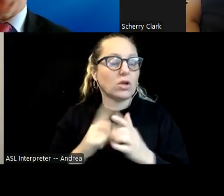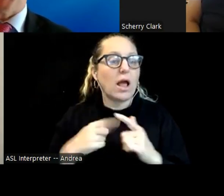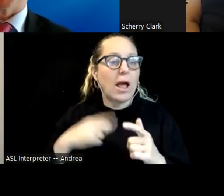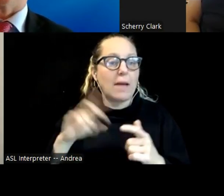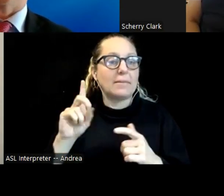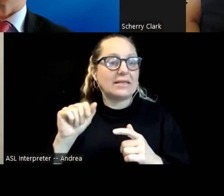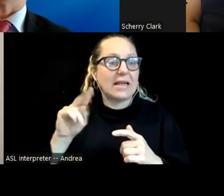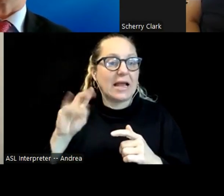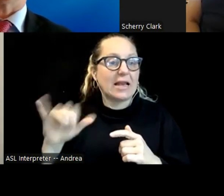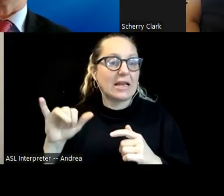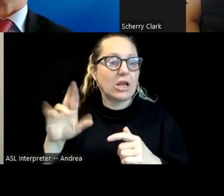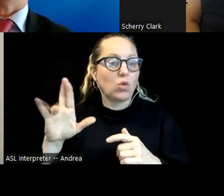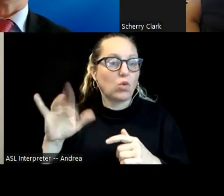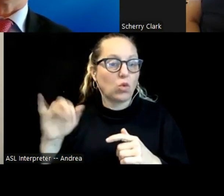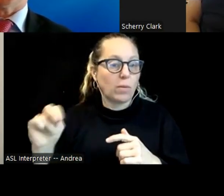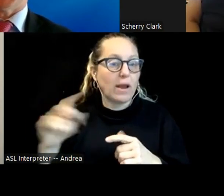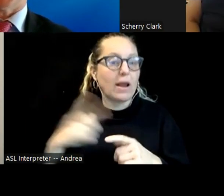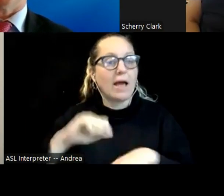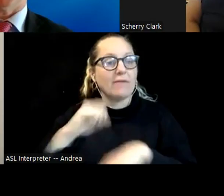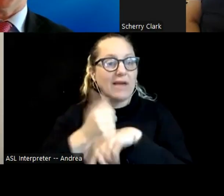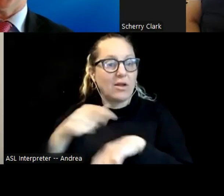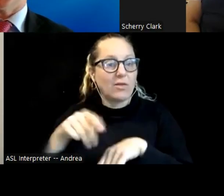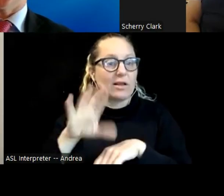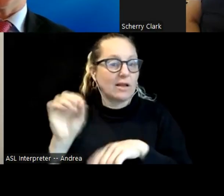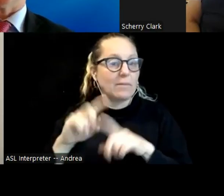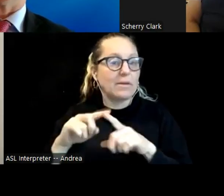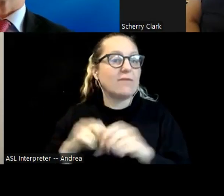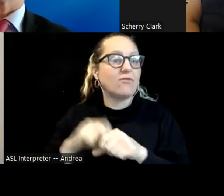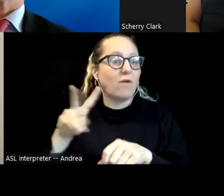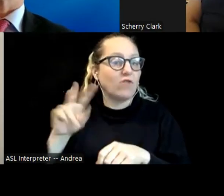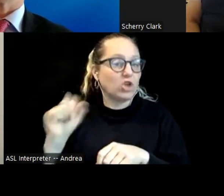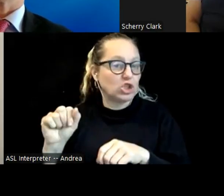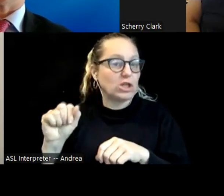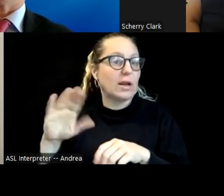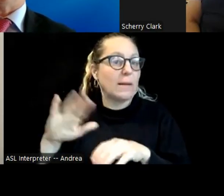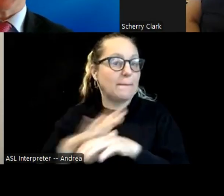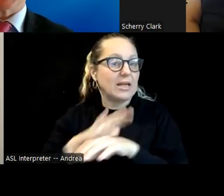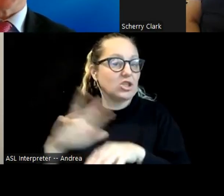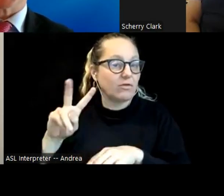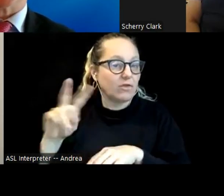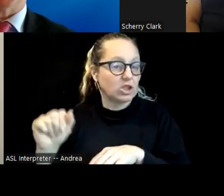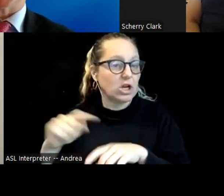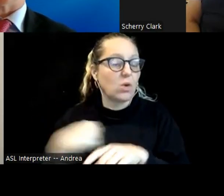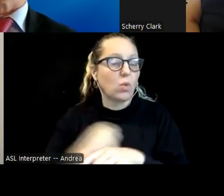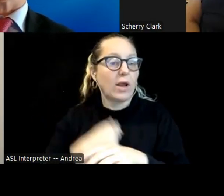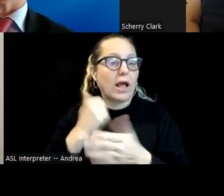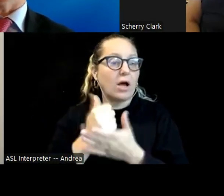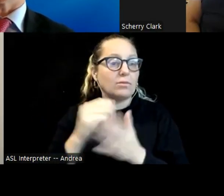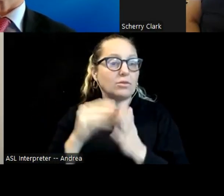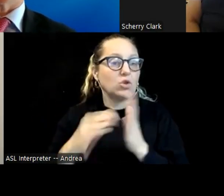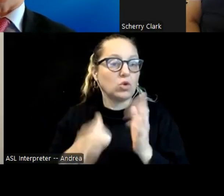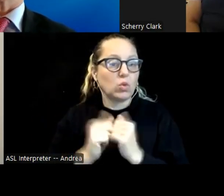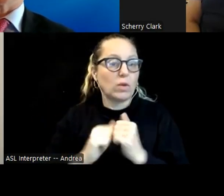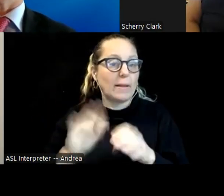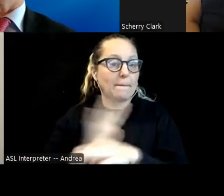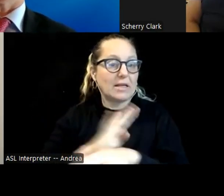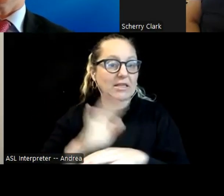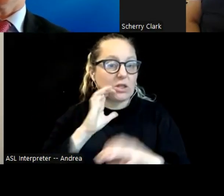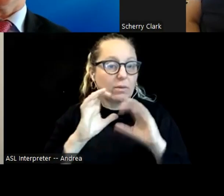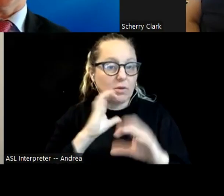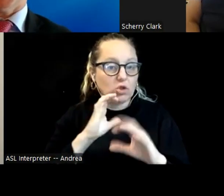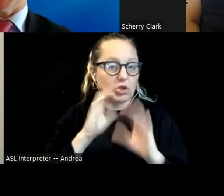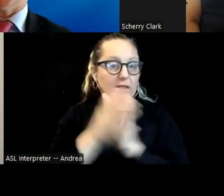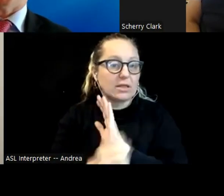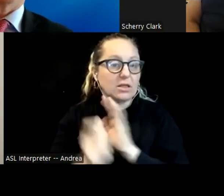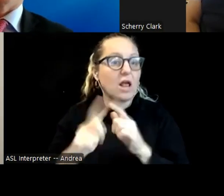company, Rubin. We're based in Virginia Beach, Virginia. We help students with their business communication skills, their soft